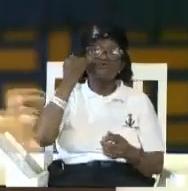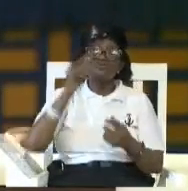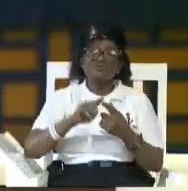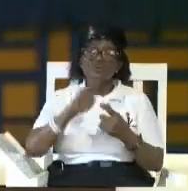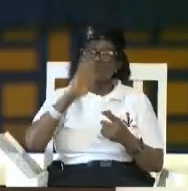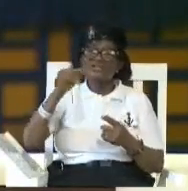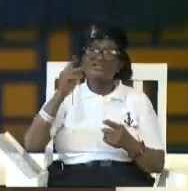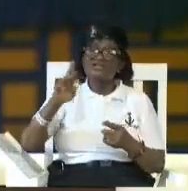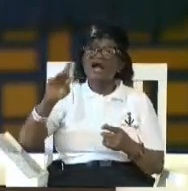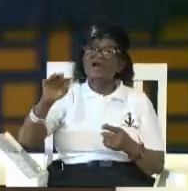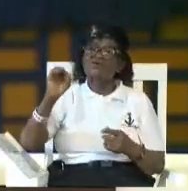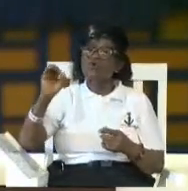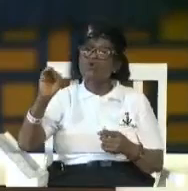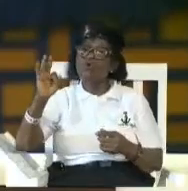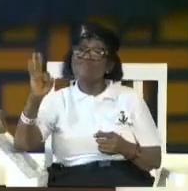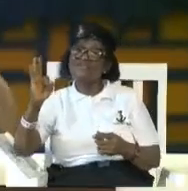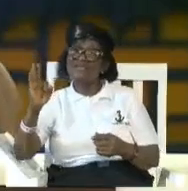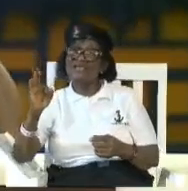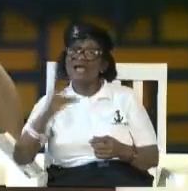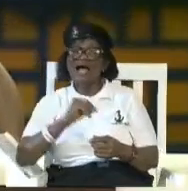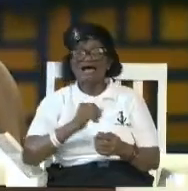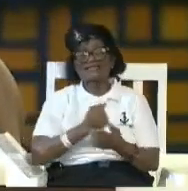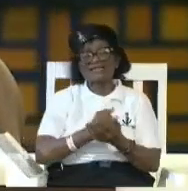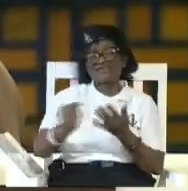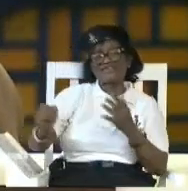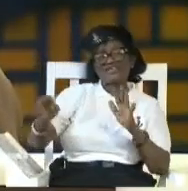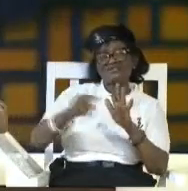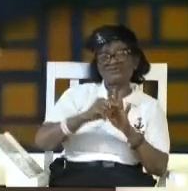And sanctification is supposed to be the walls.